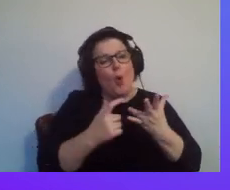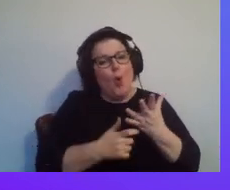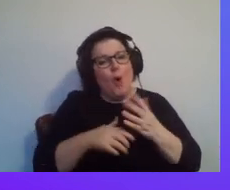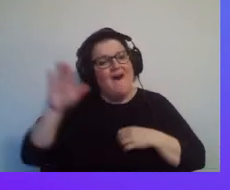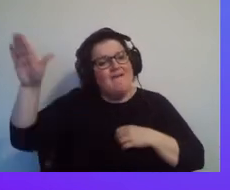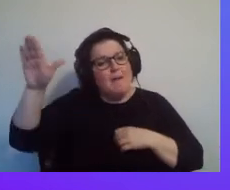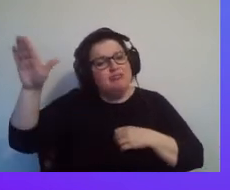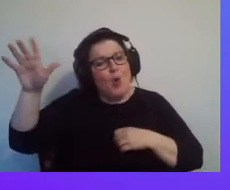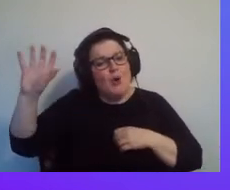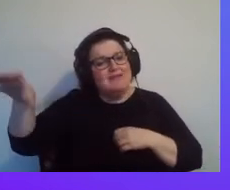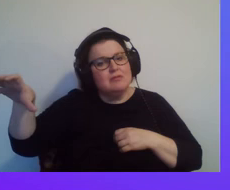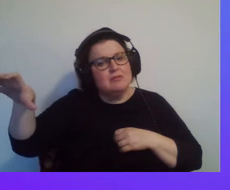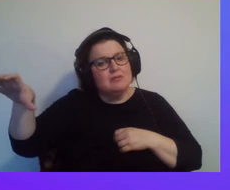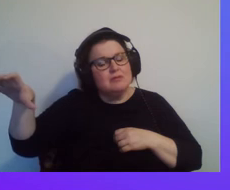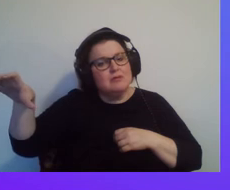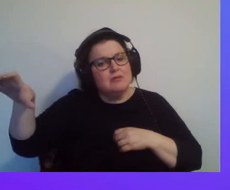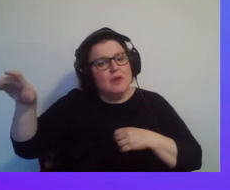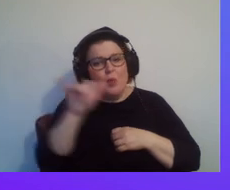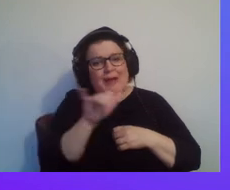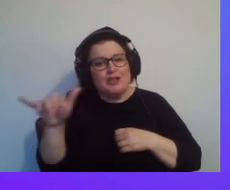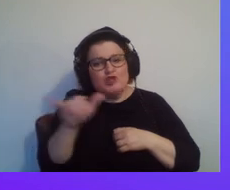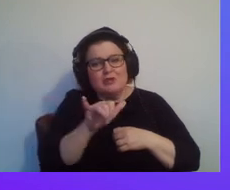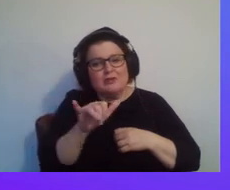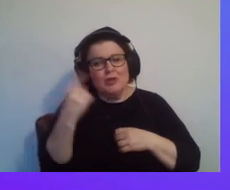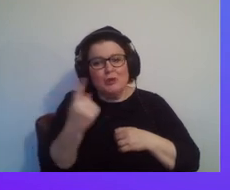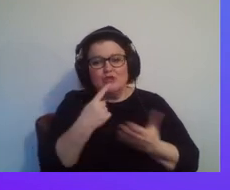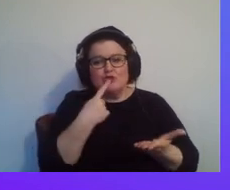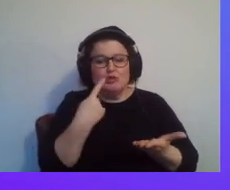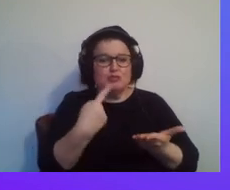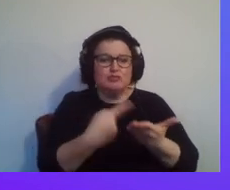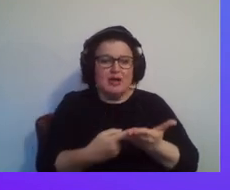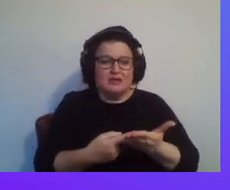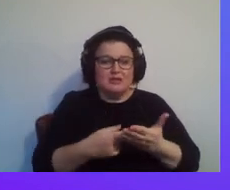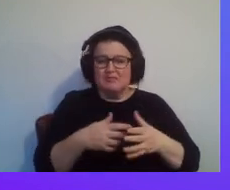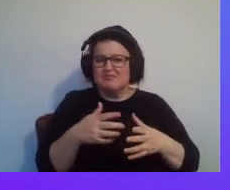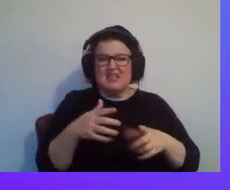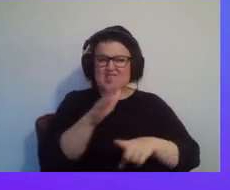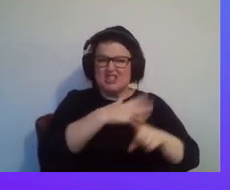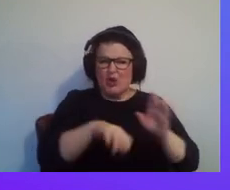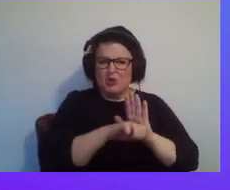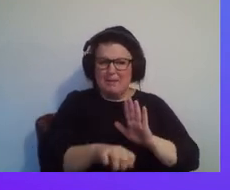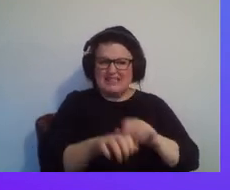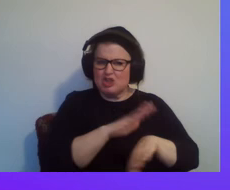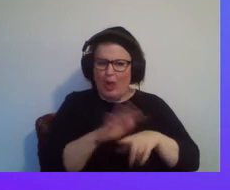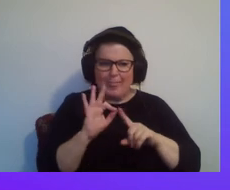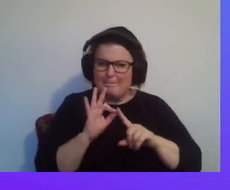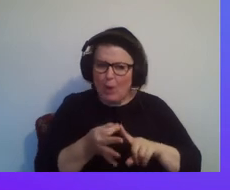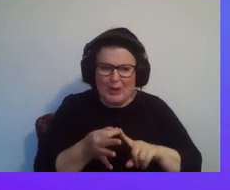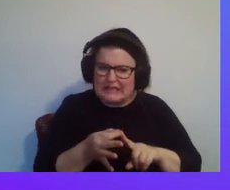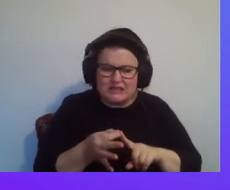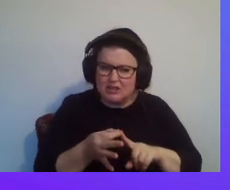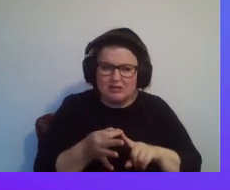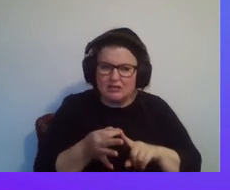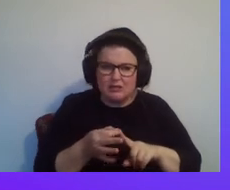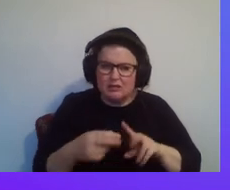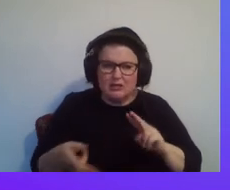same people. Despite all this social media, which I don't do because I'm old, but despite all this social media